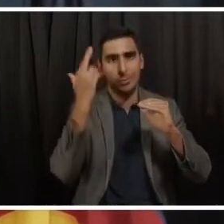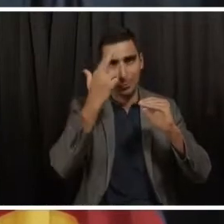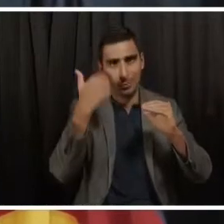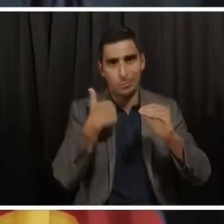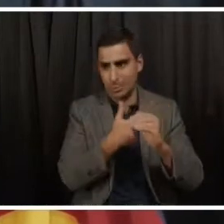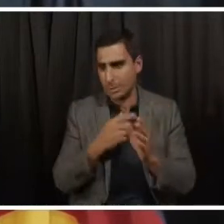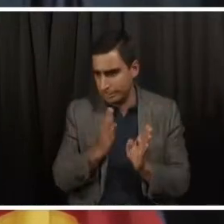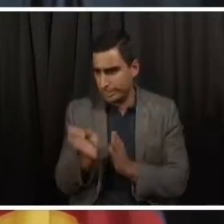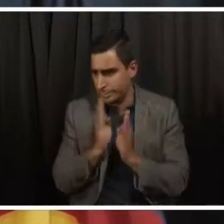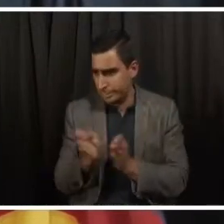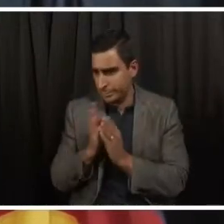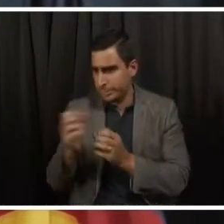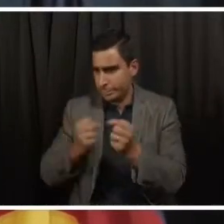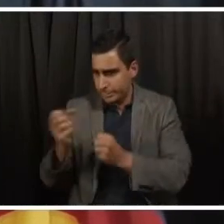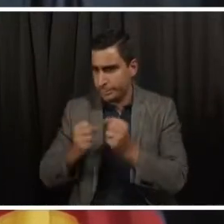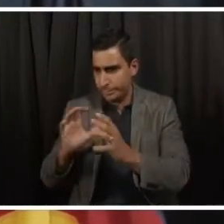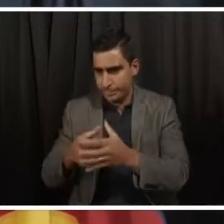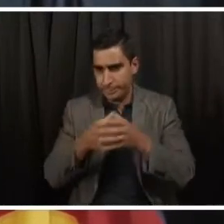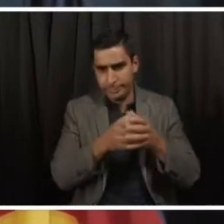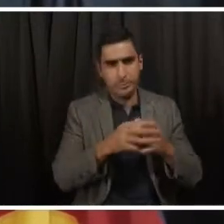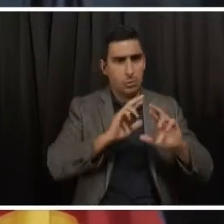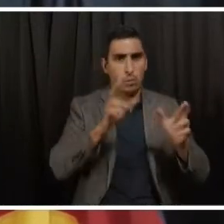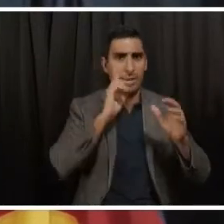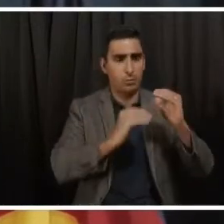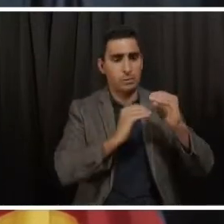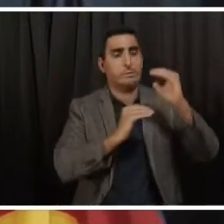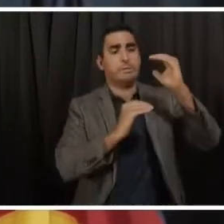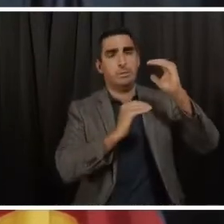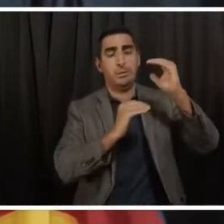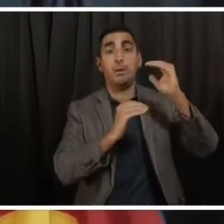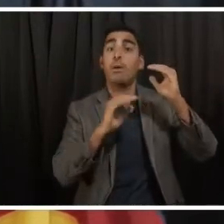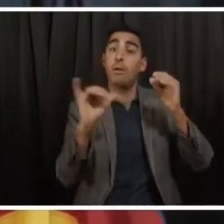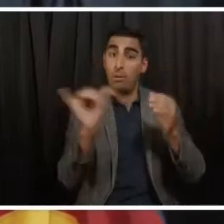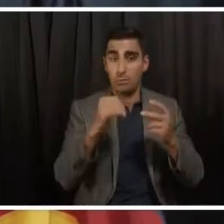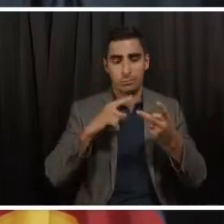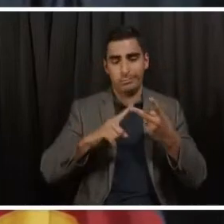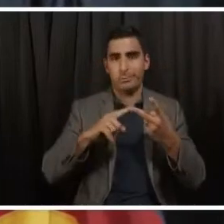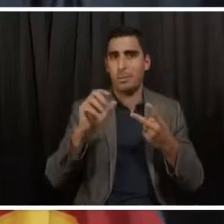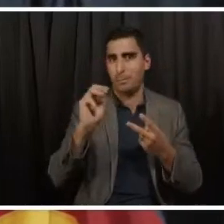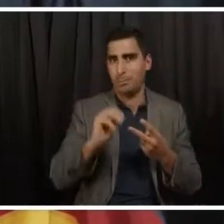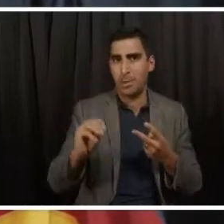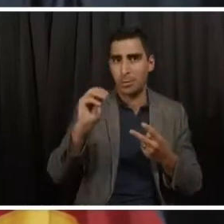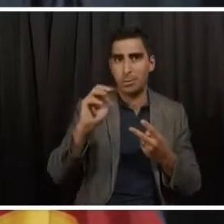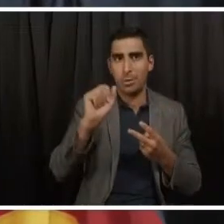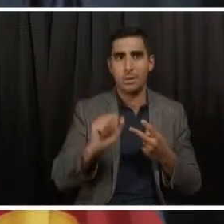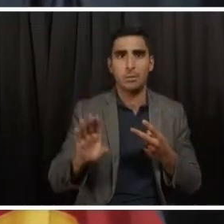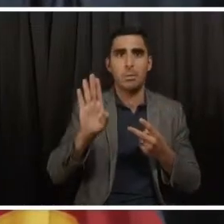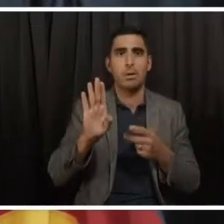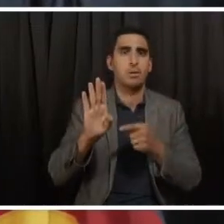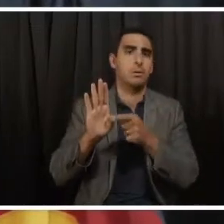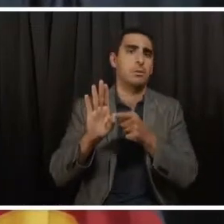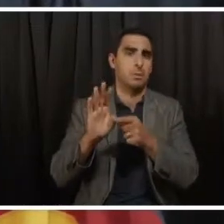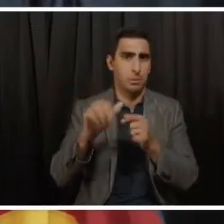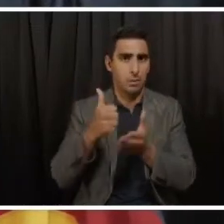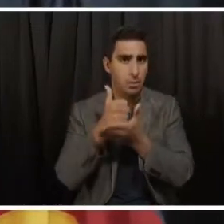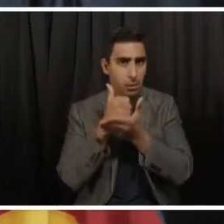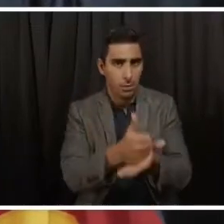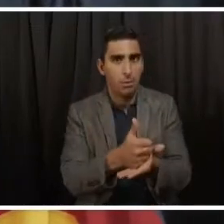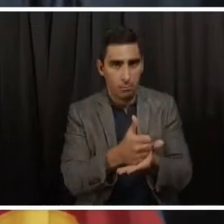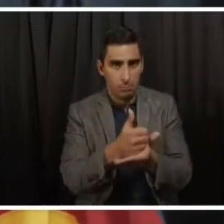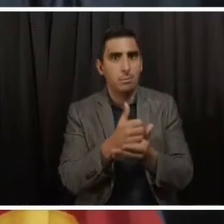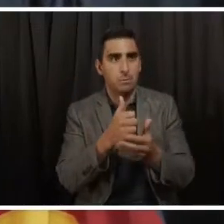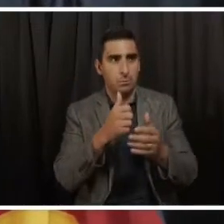rapidly rolling out the monoclonal. We want that to be available to anybody who's at risk, who contracts COVID, because that alone can reduce hospitalization rate by about